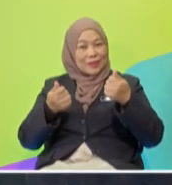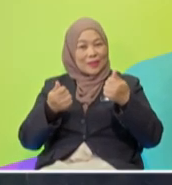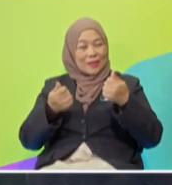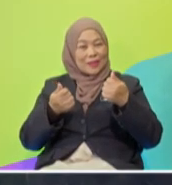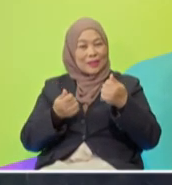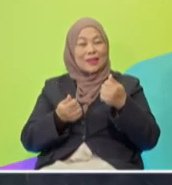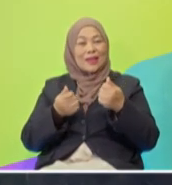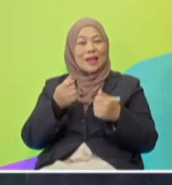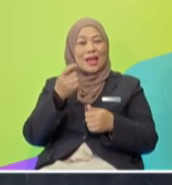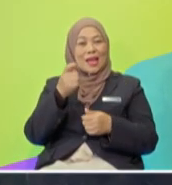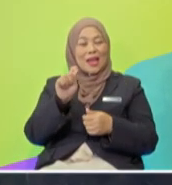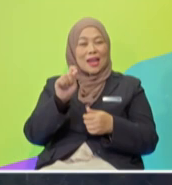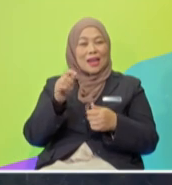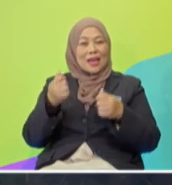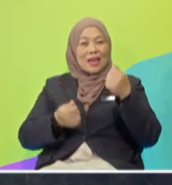car has